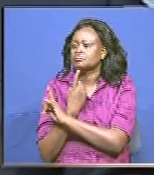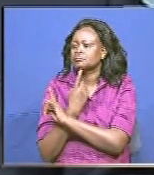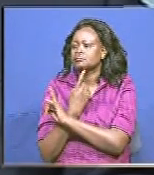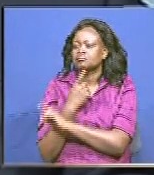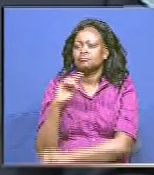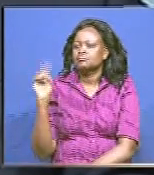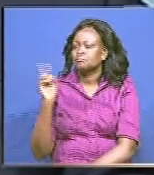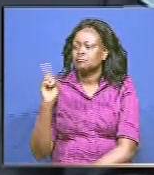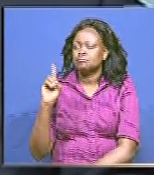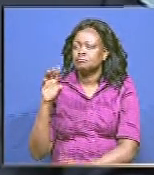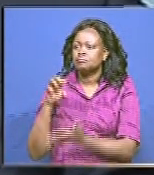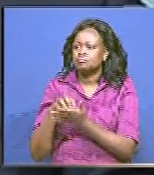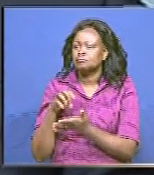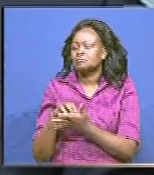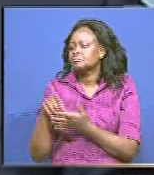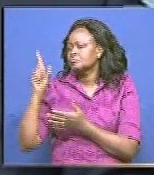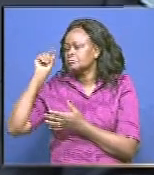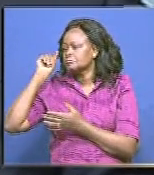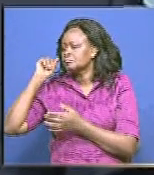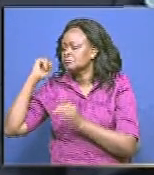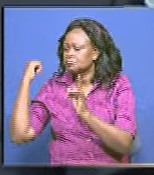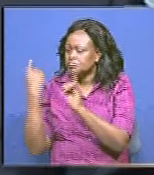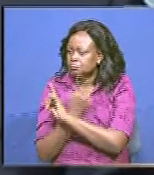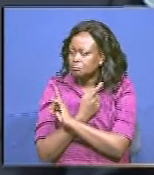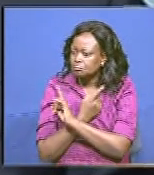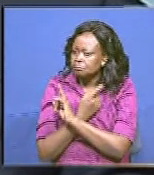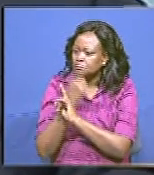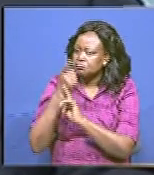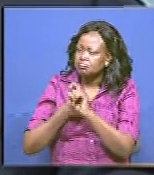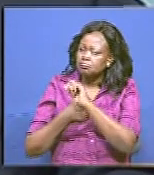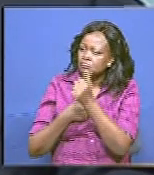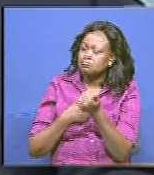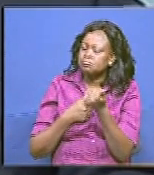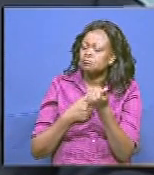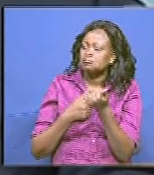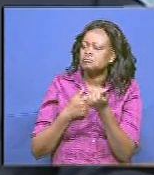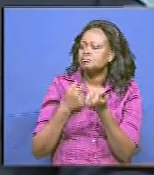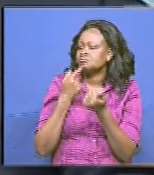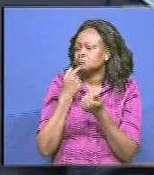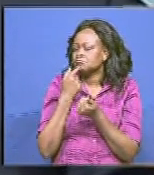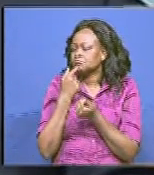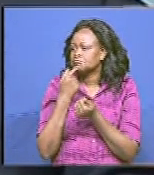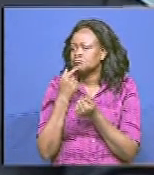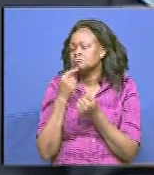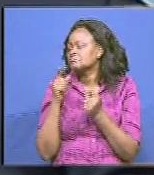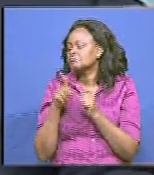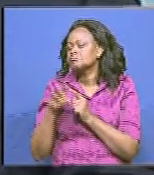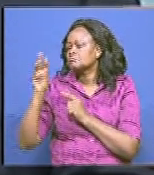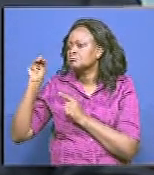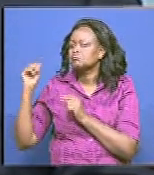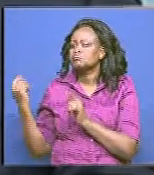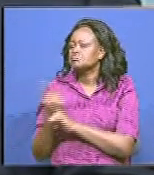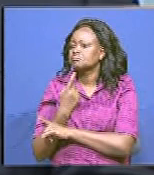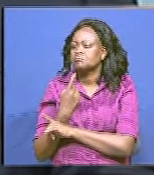The situation in probably Mombasa County may not be the same as Turkana. It may not be the same as Mandera or Wajir or